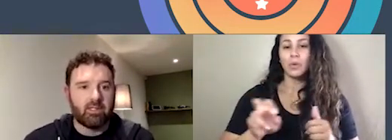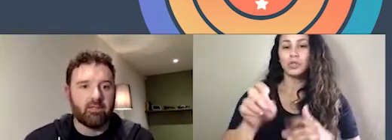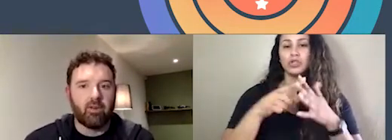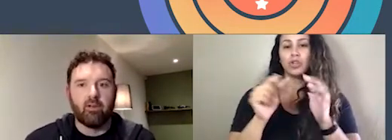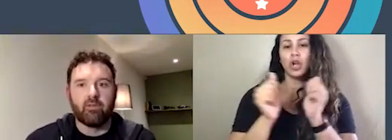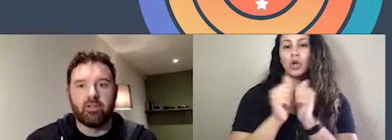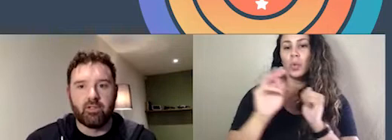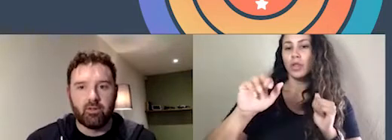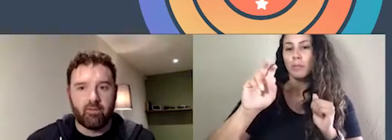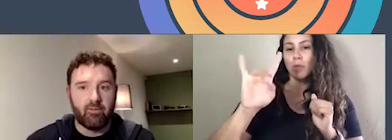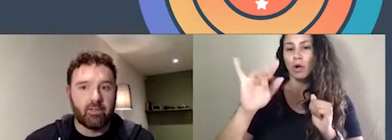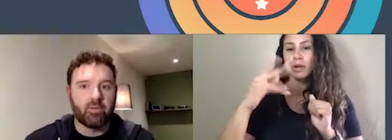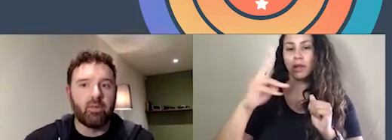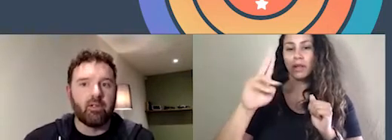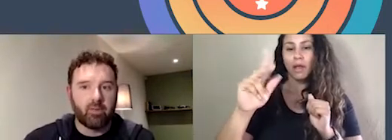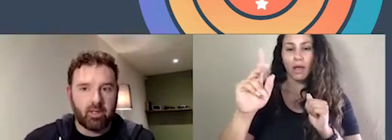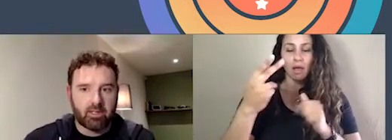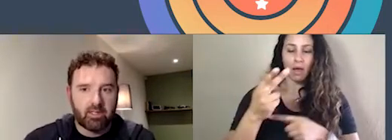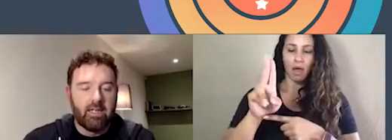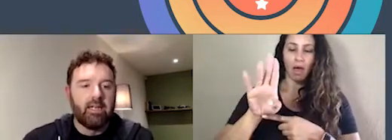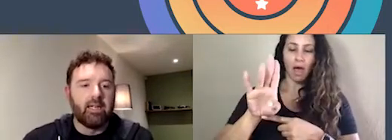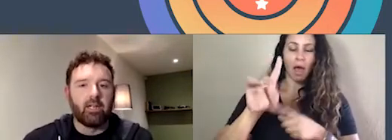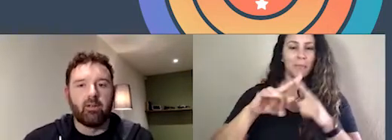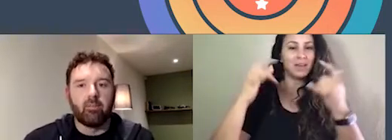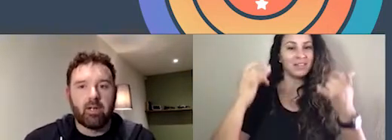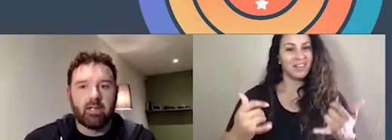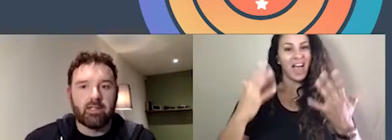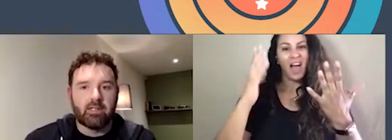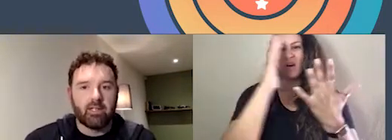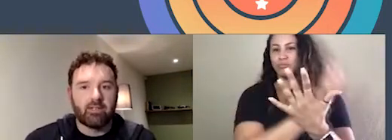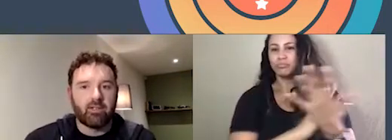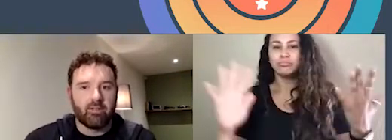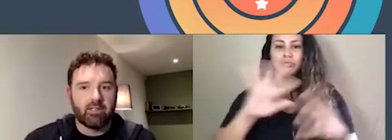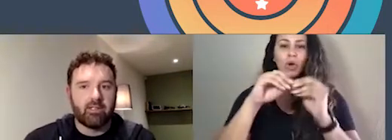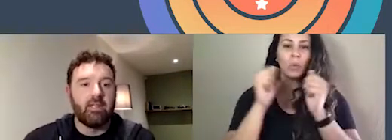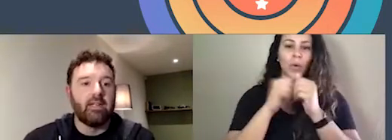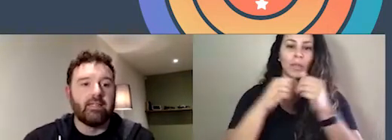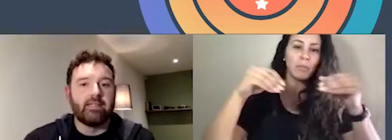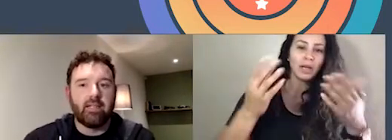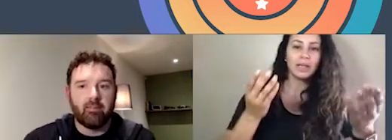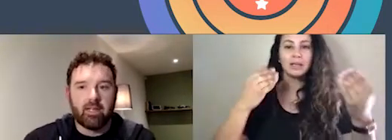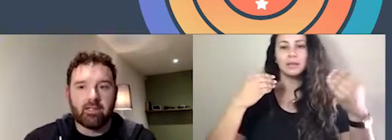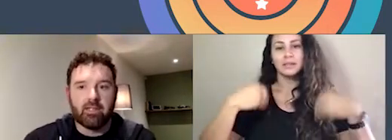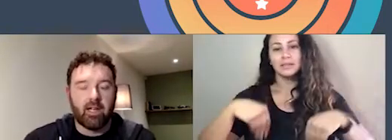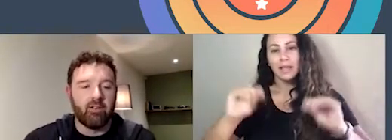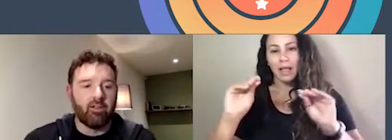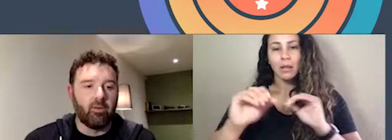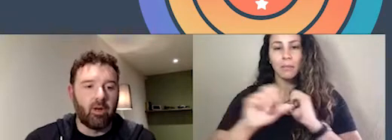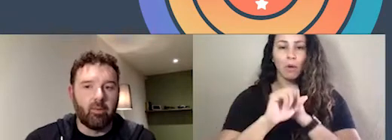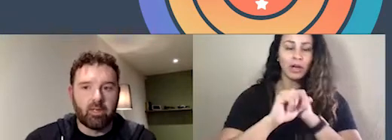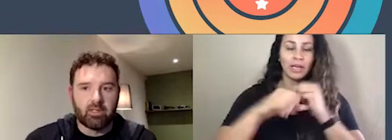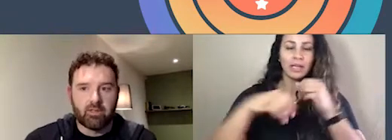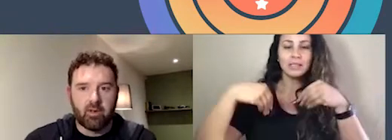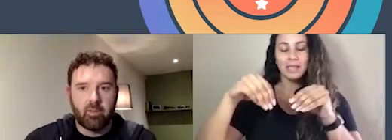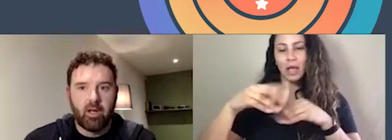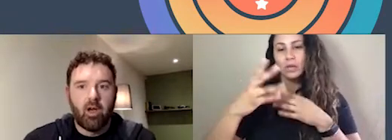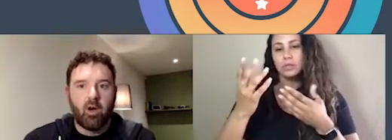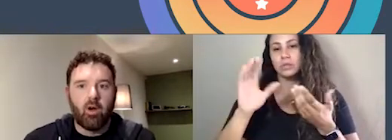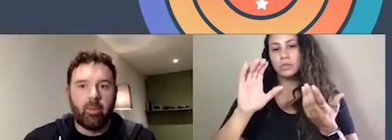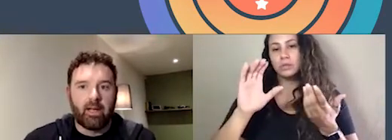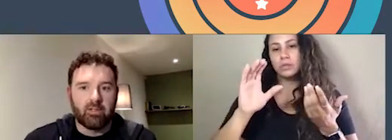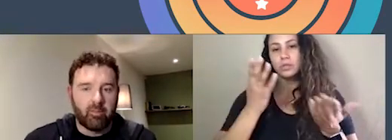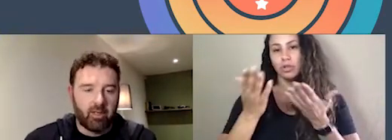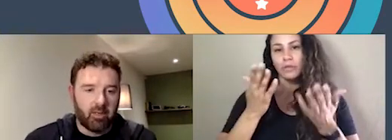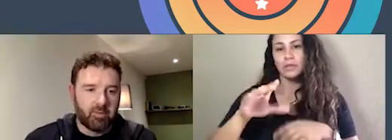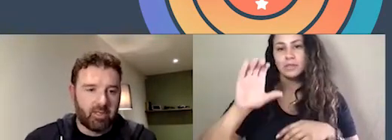has since evolved to a full suite of products, including Marketing, Sales, Service, CMS, and our new Operations Hub,